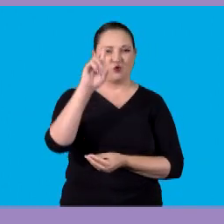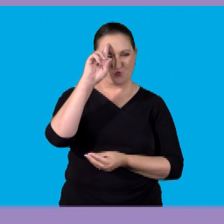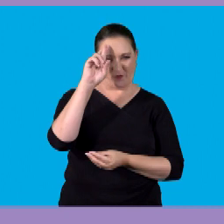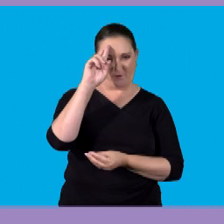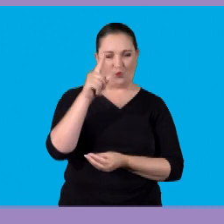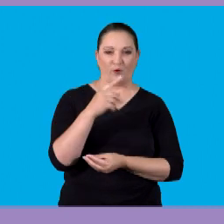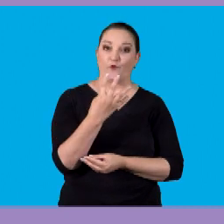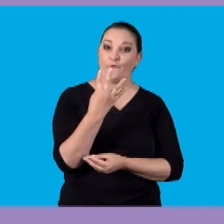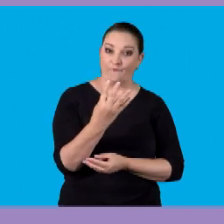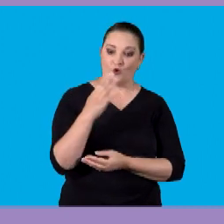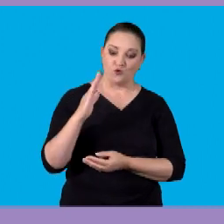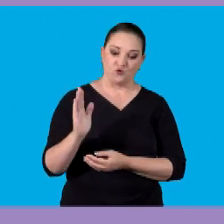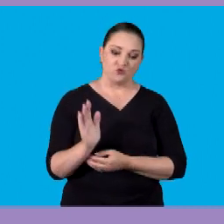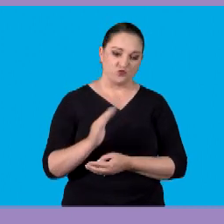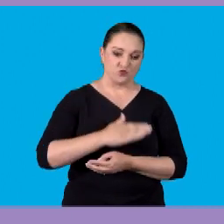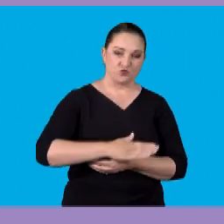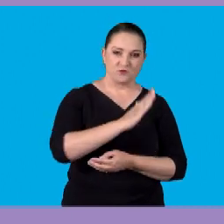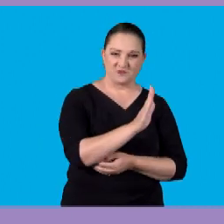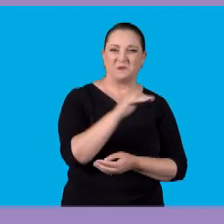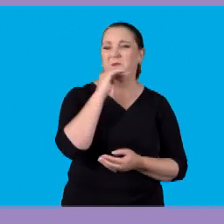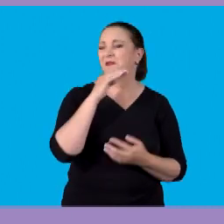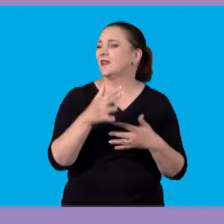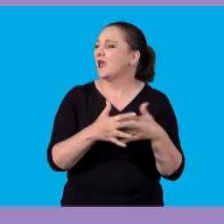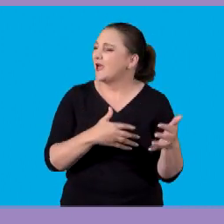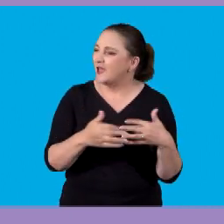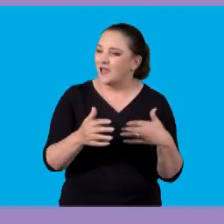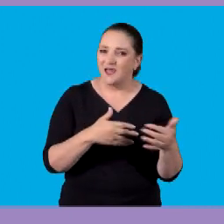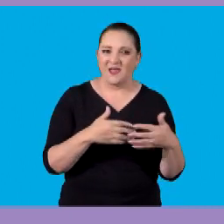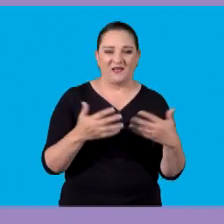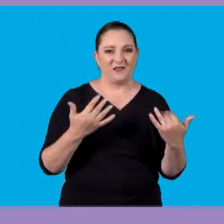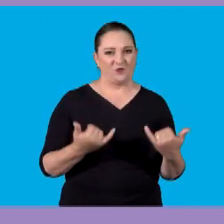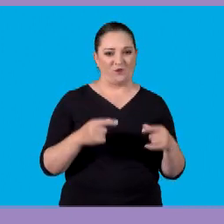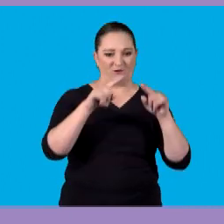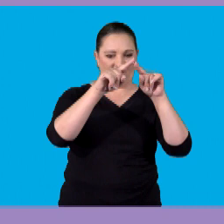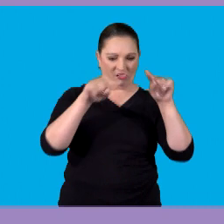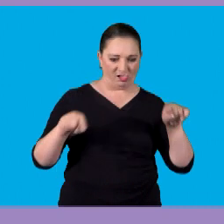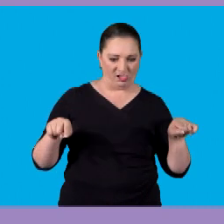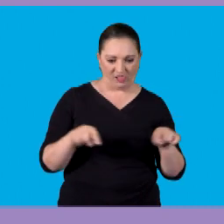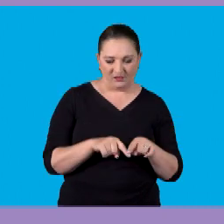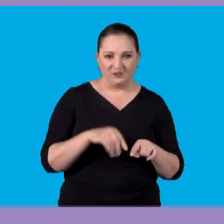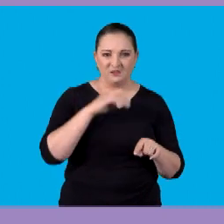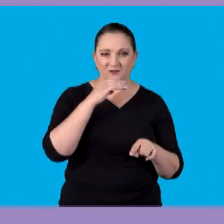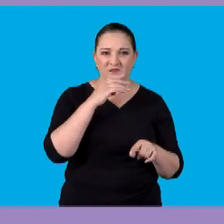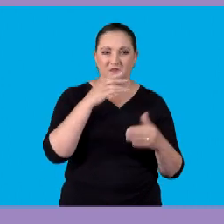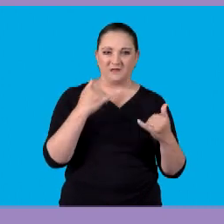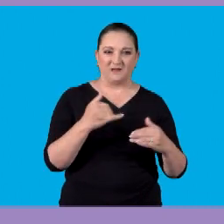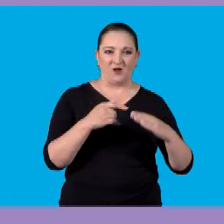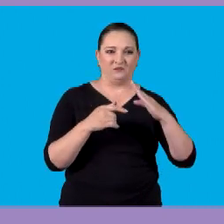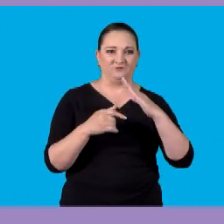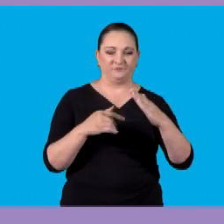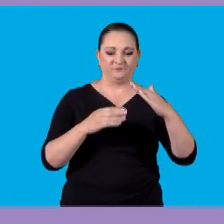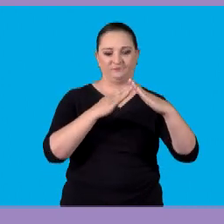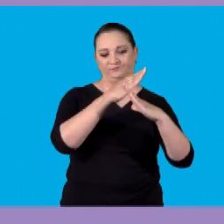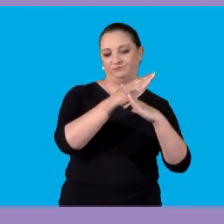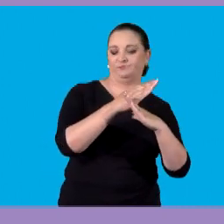it comes to a quadrilateral, and this is any quadrilateral, if we were to